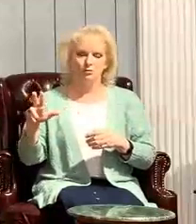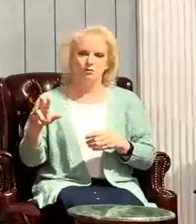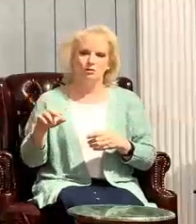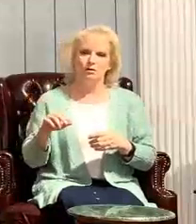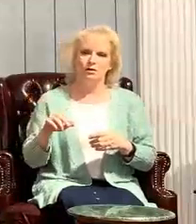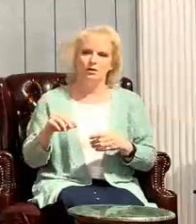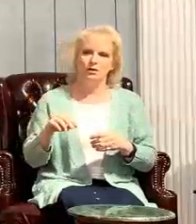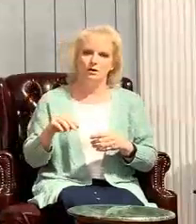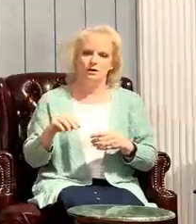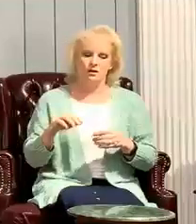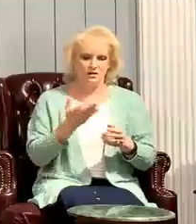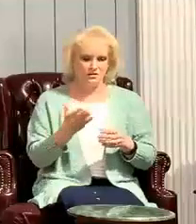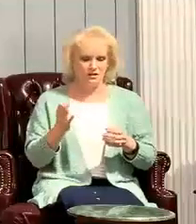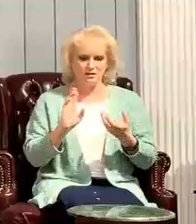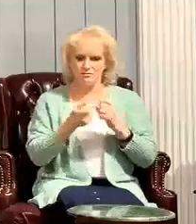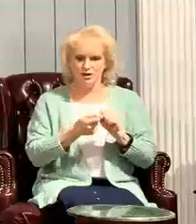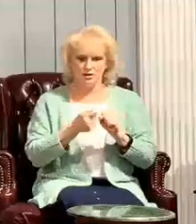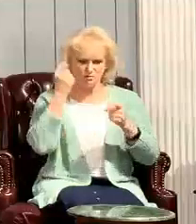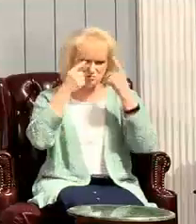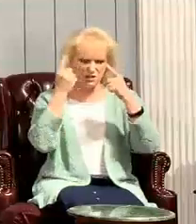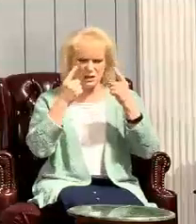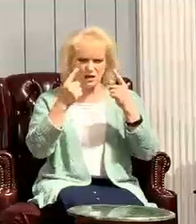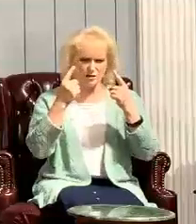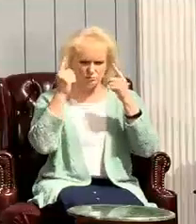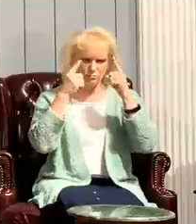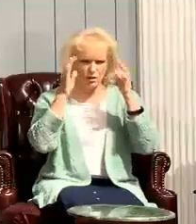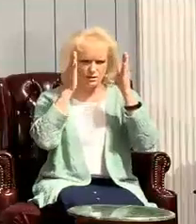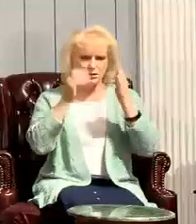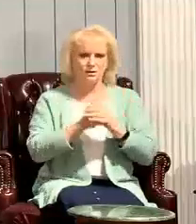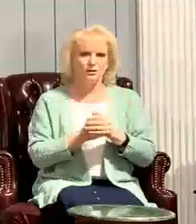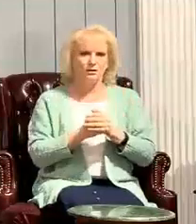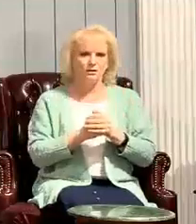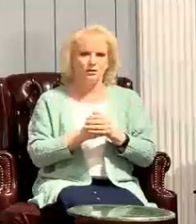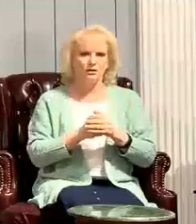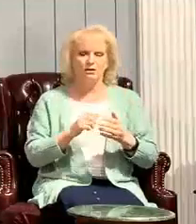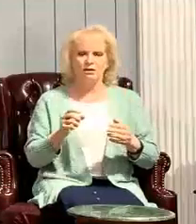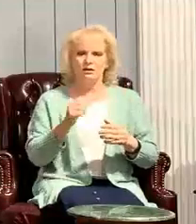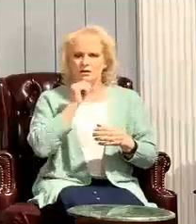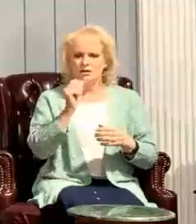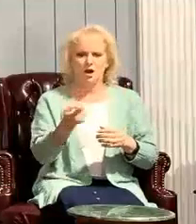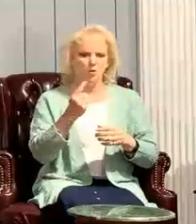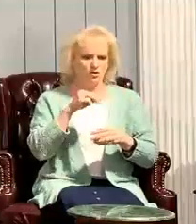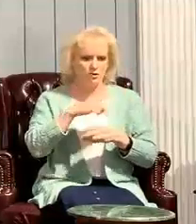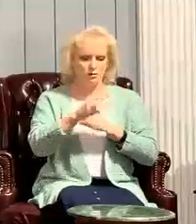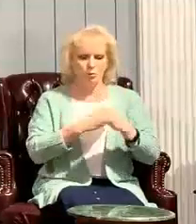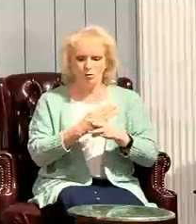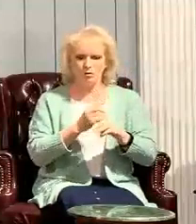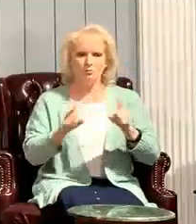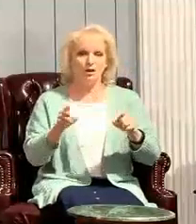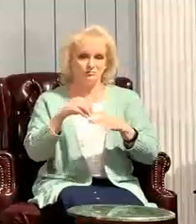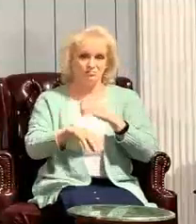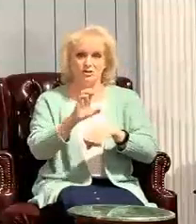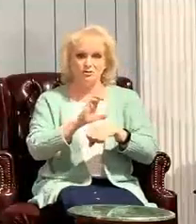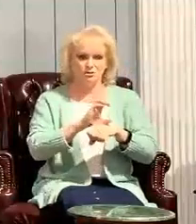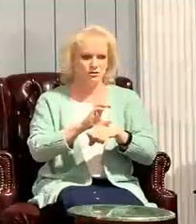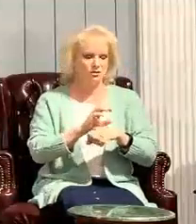Things have changed in mentalities, mindsets, not only in the world, but in churches. Not only about the people you go out and try to win to the